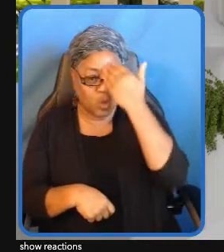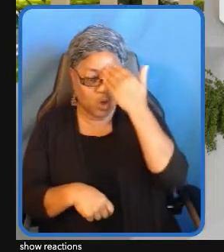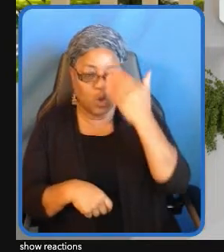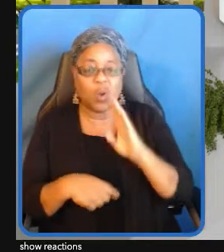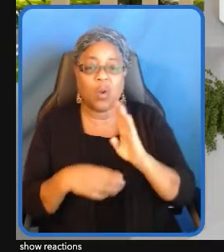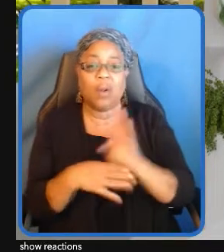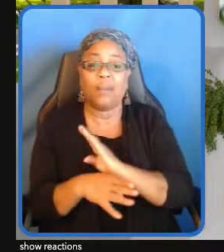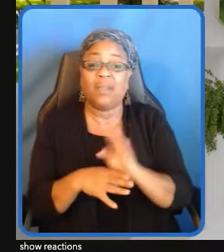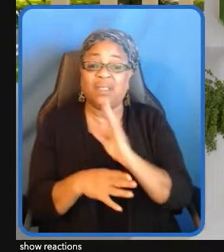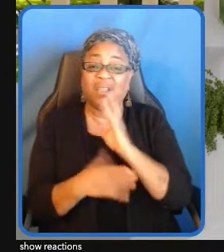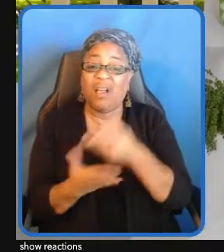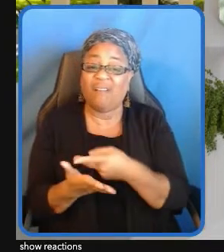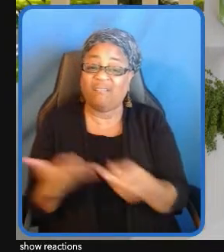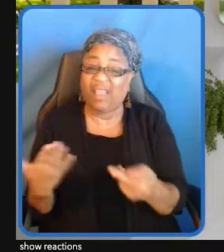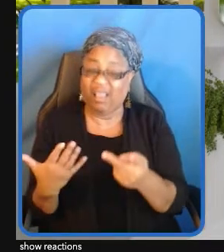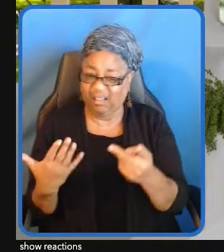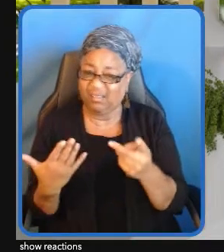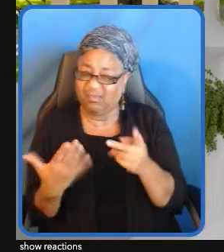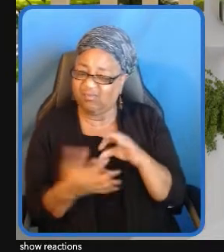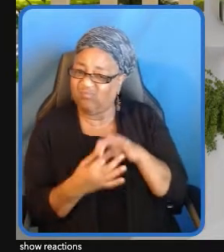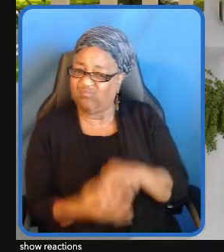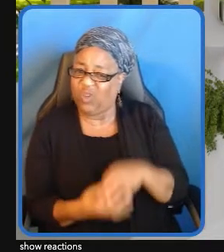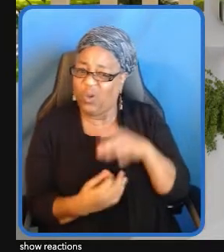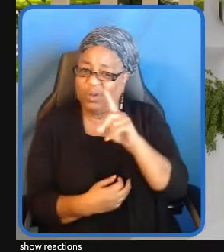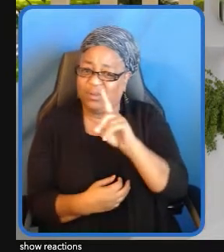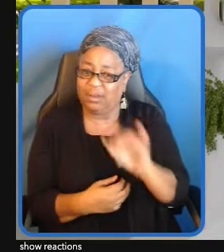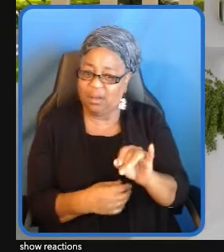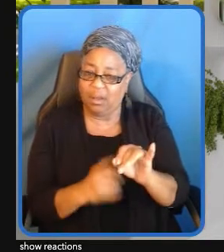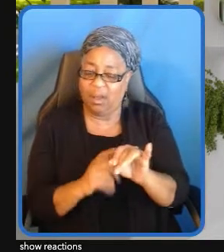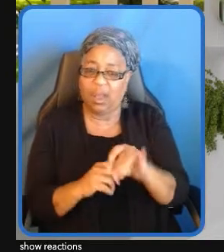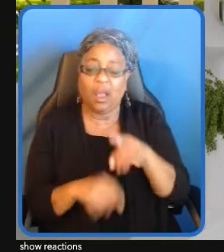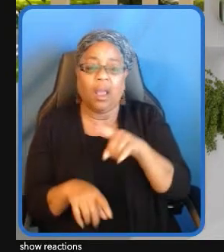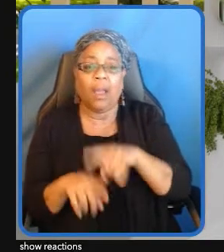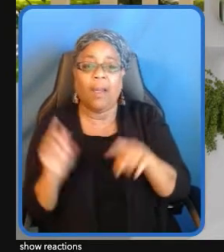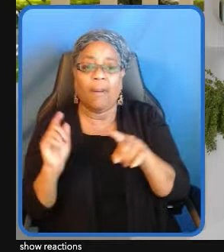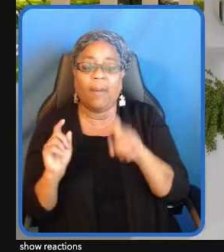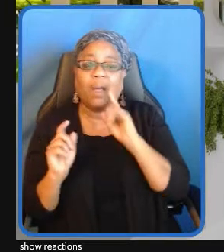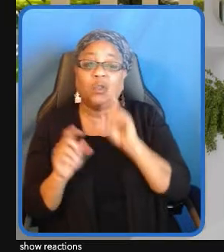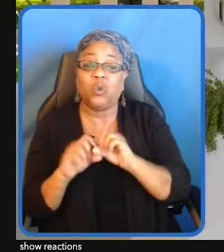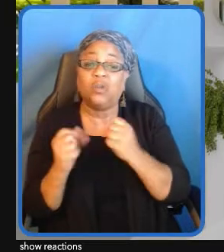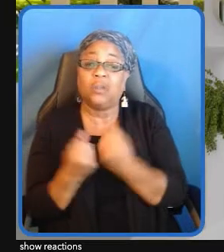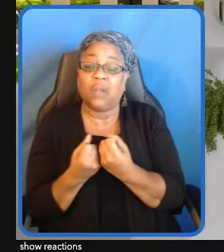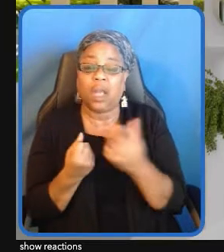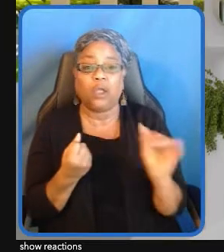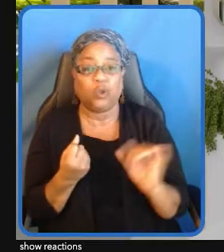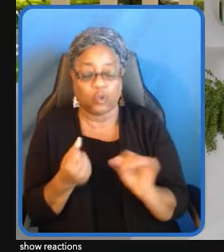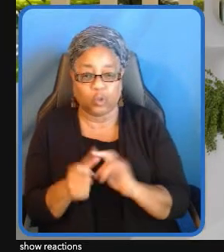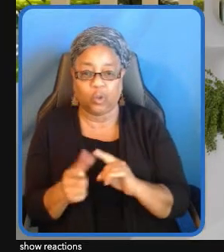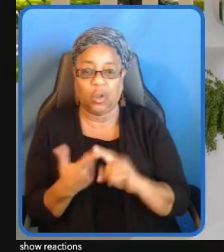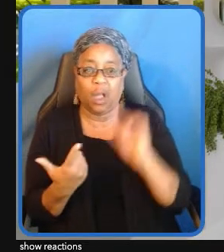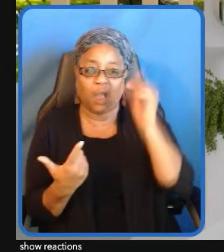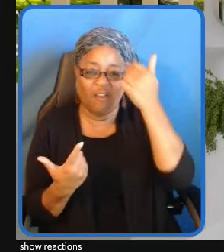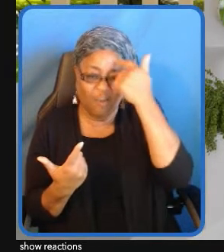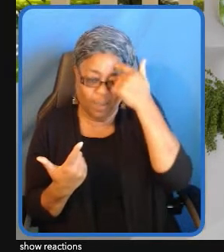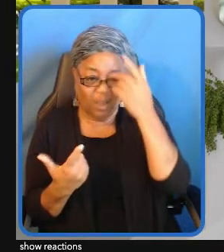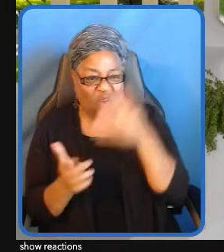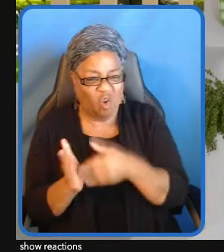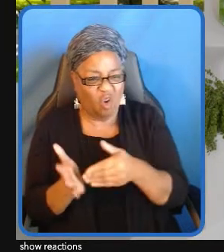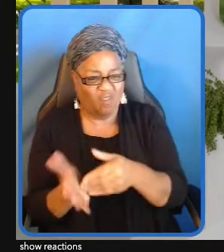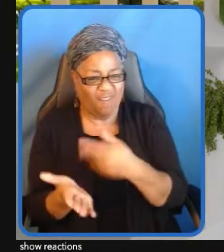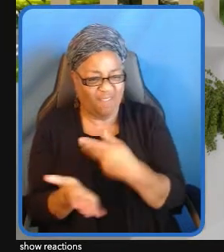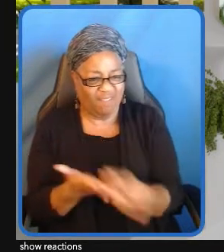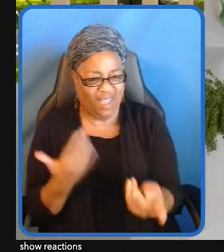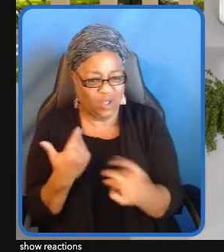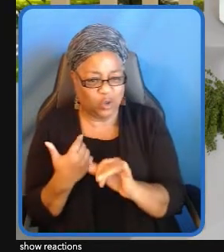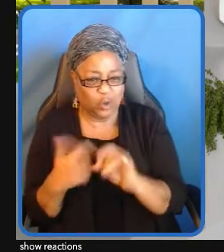fails at DEI. Of course it does. But business isn't alone. Society too often fails. Government too often fails. But don't worry, this isn't going to